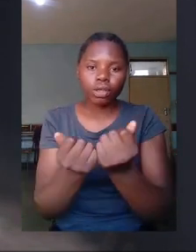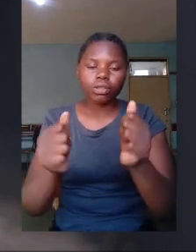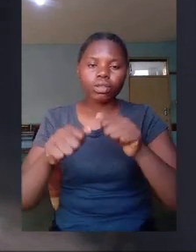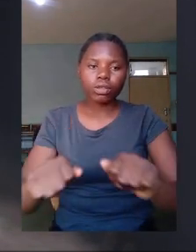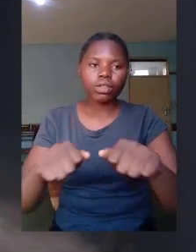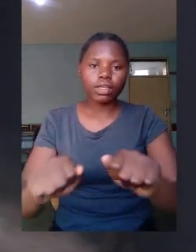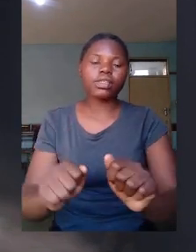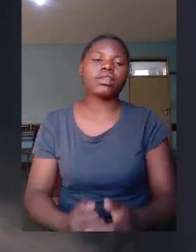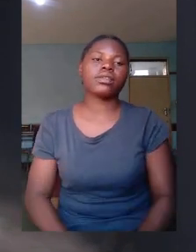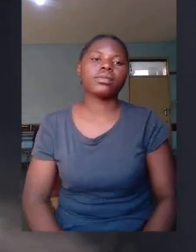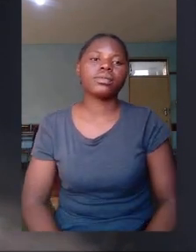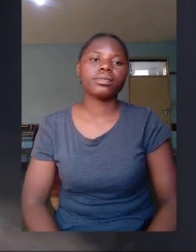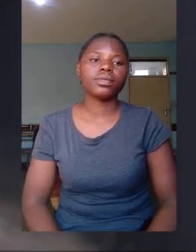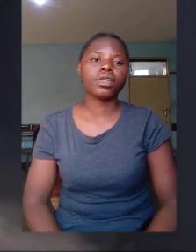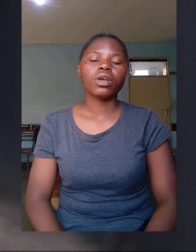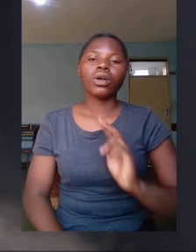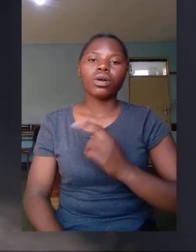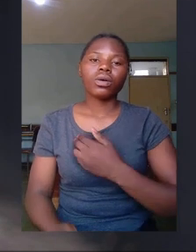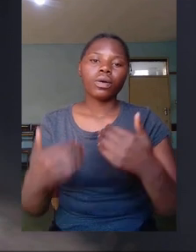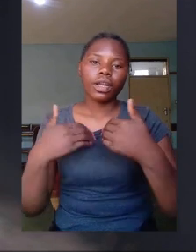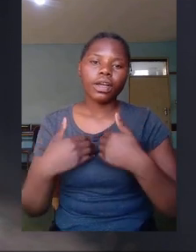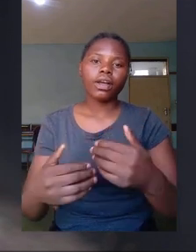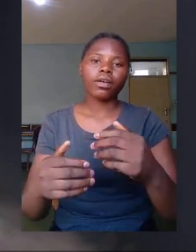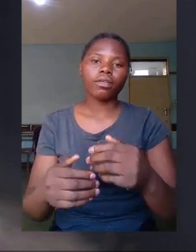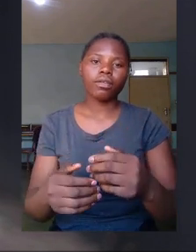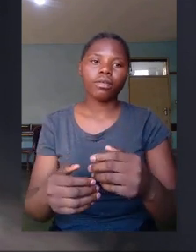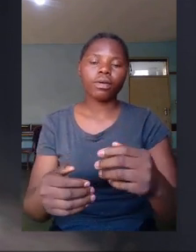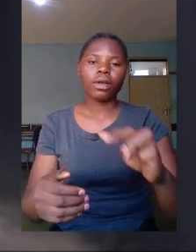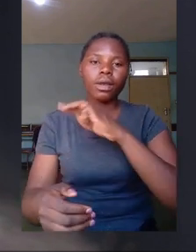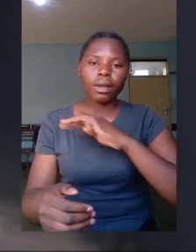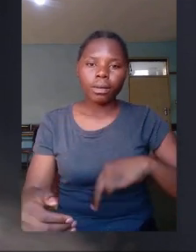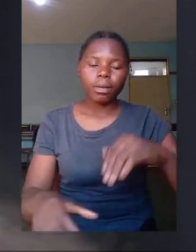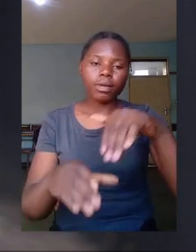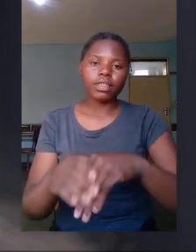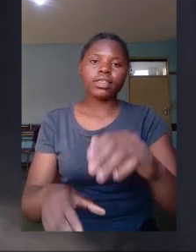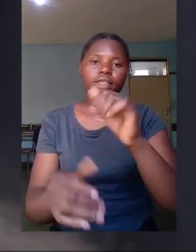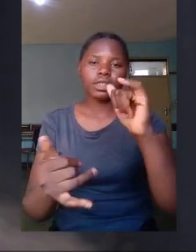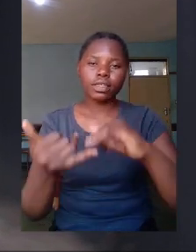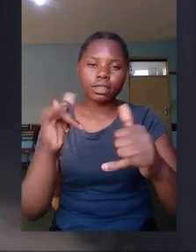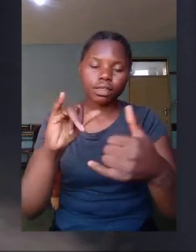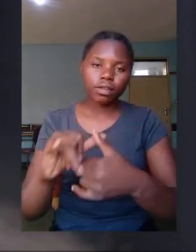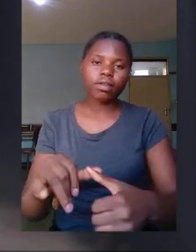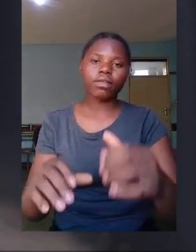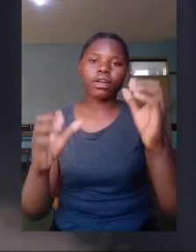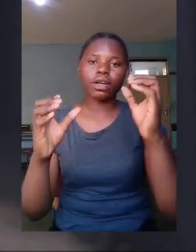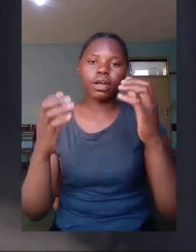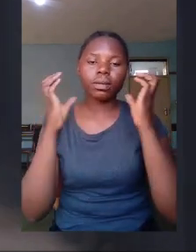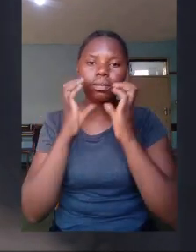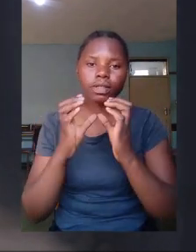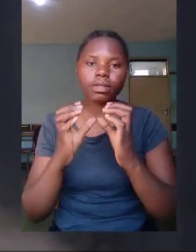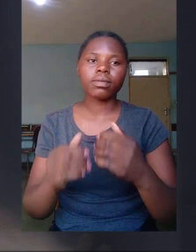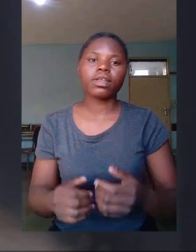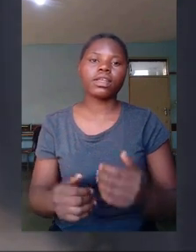agencies. So we have the Met services from South Africa, Mozambique and Zambia, researchers in the UK